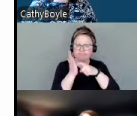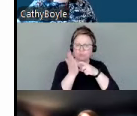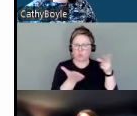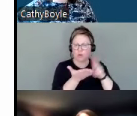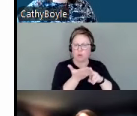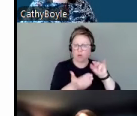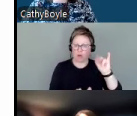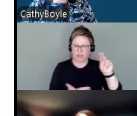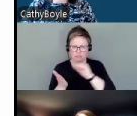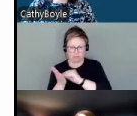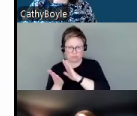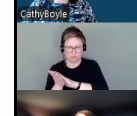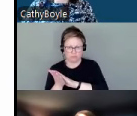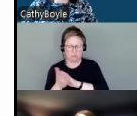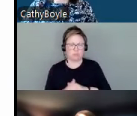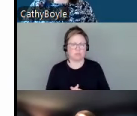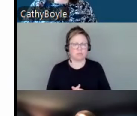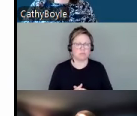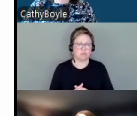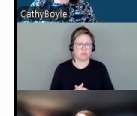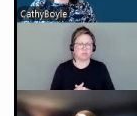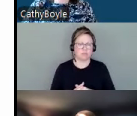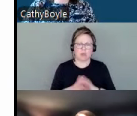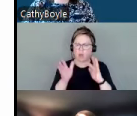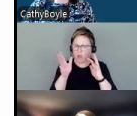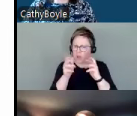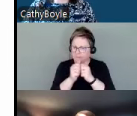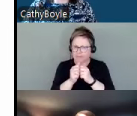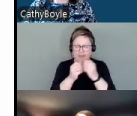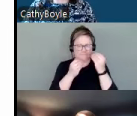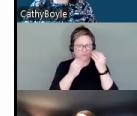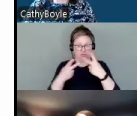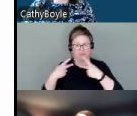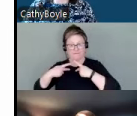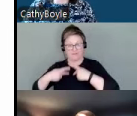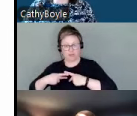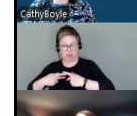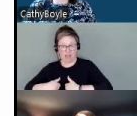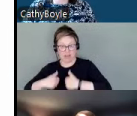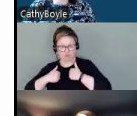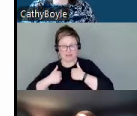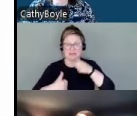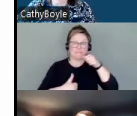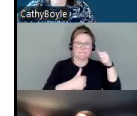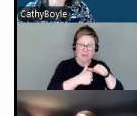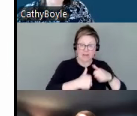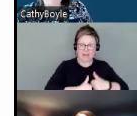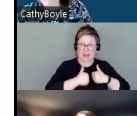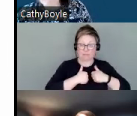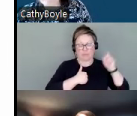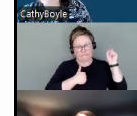Update information is needed. It is absolutely critical the physical address and the mailing address both be kept up to